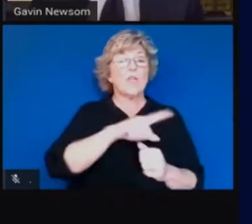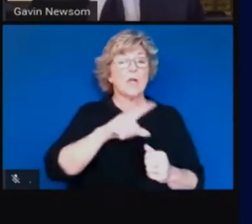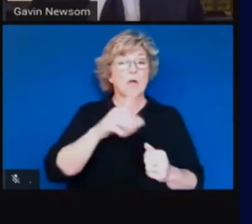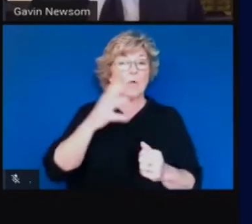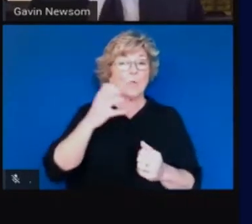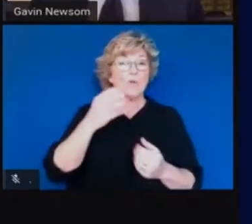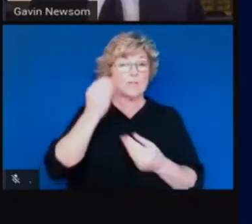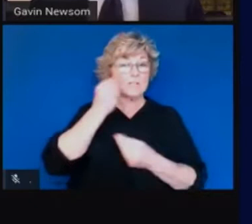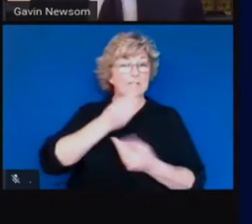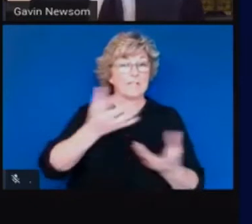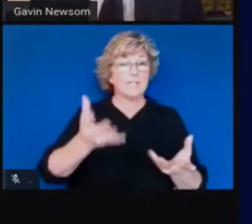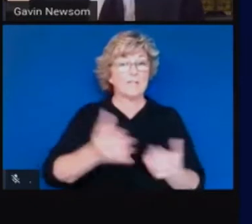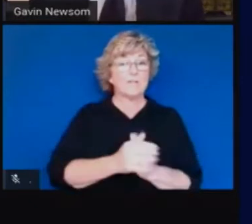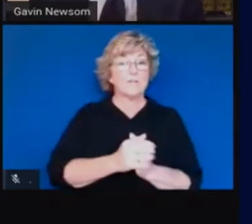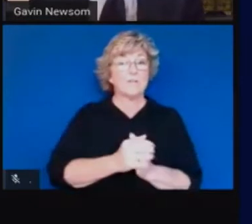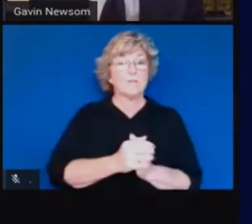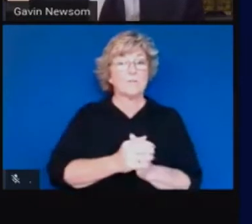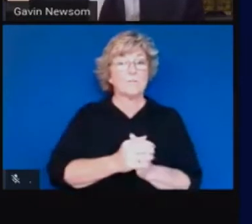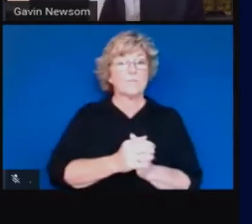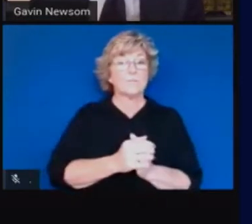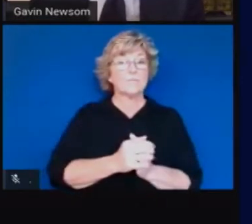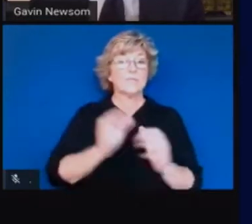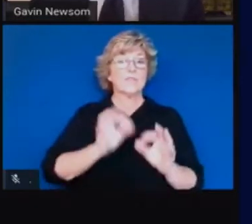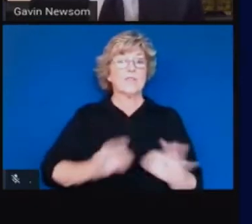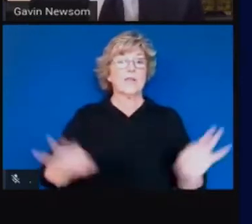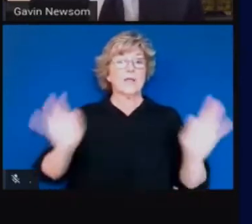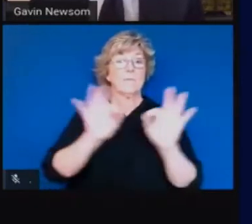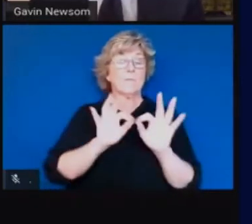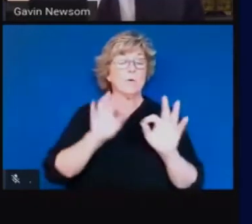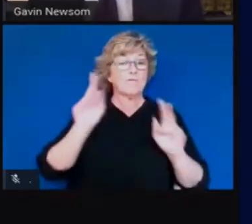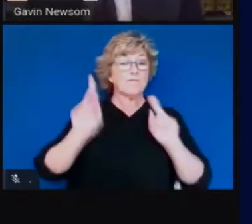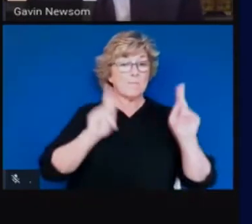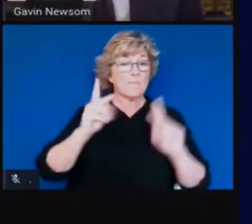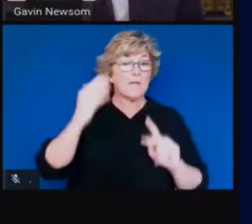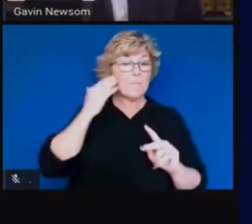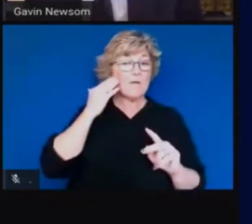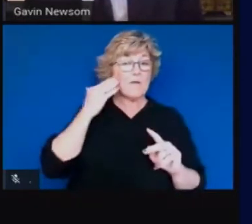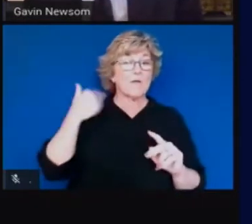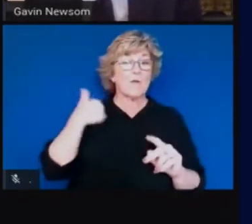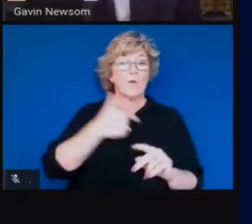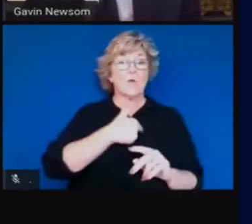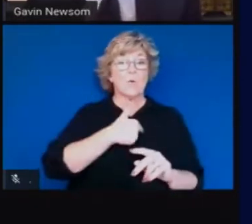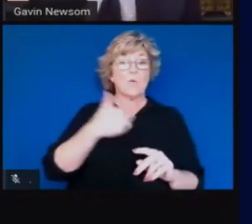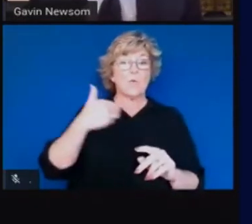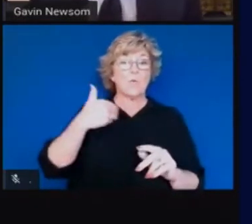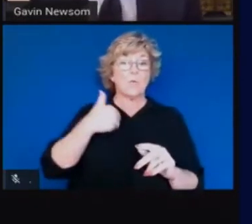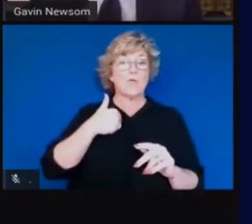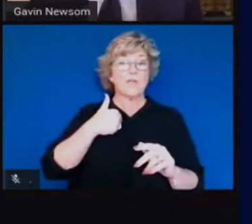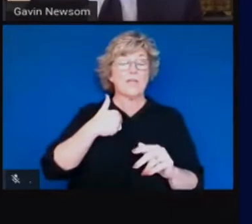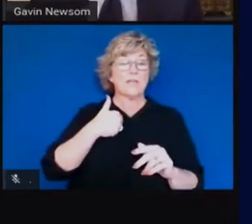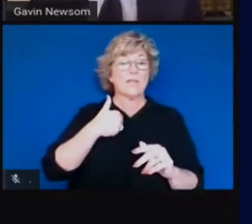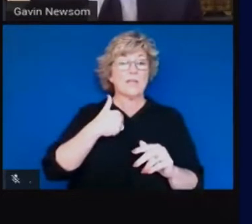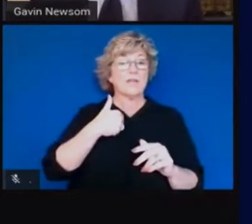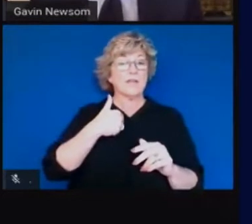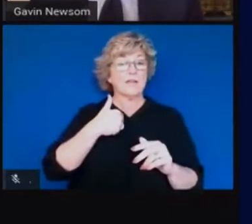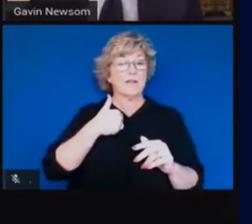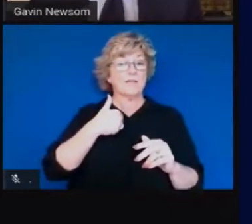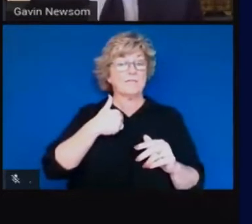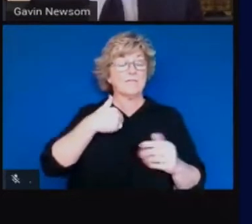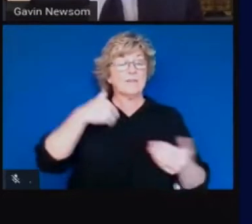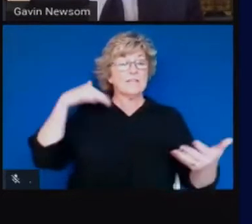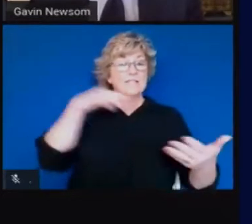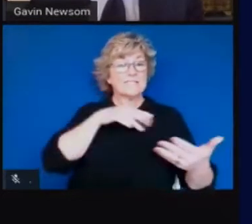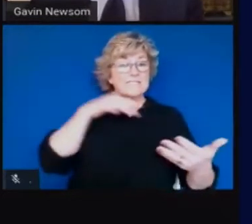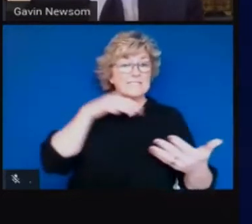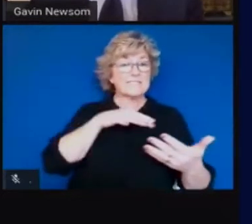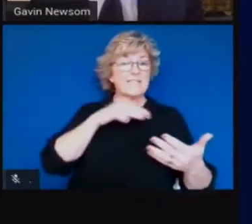this information. It's just important that folks know this. We have a genomics sequencing effort that exists and